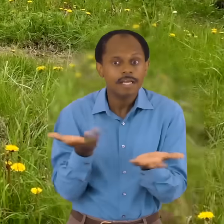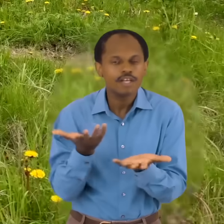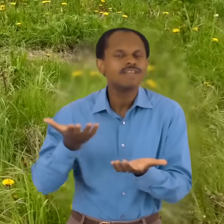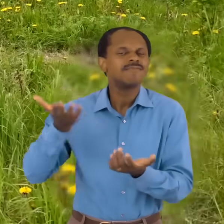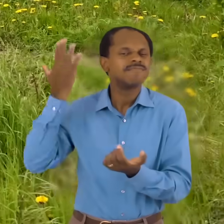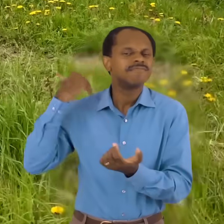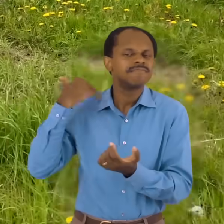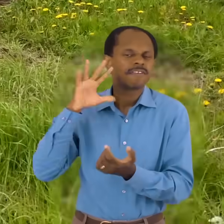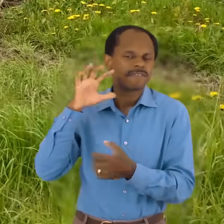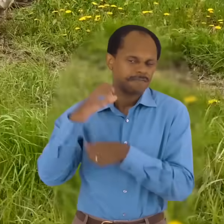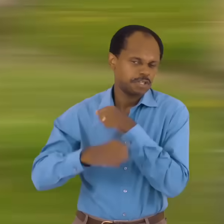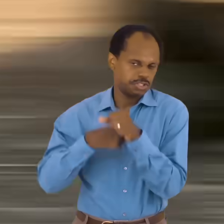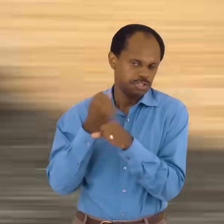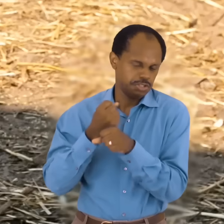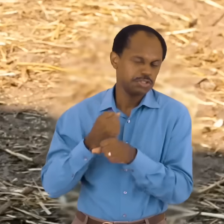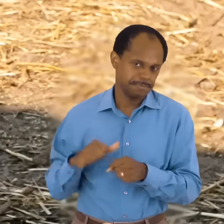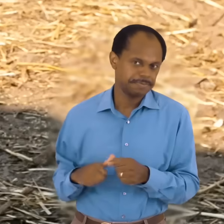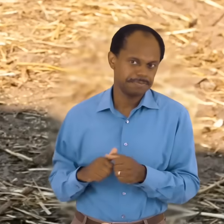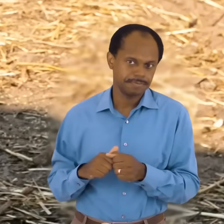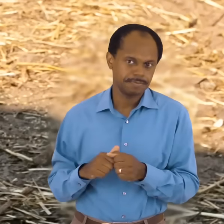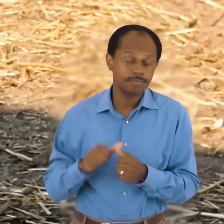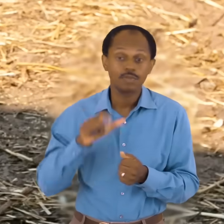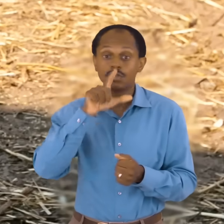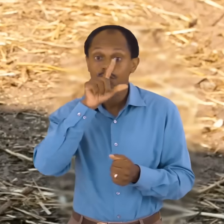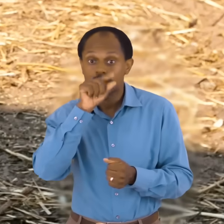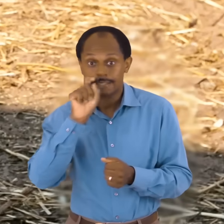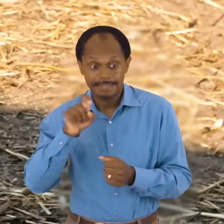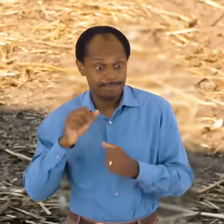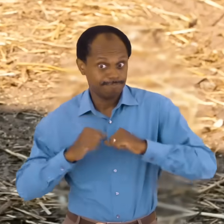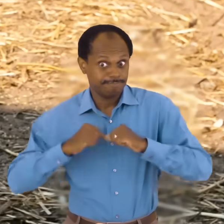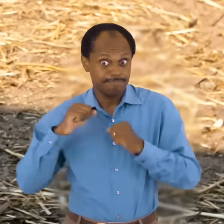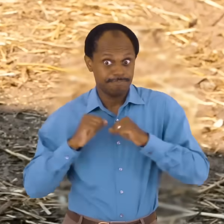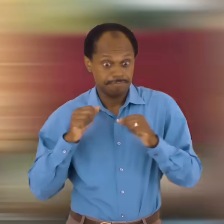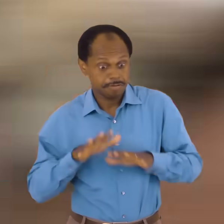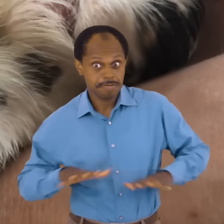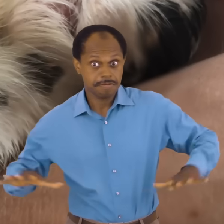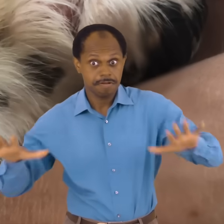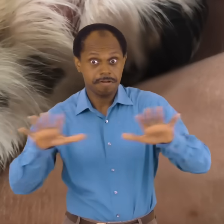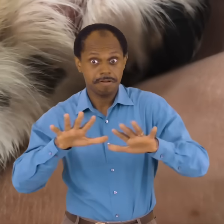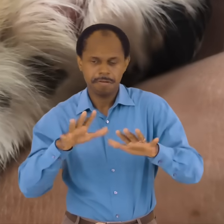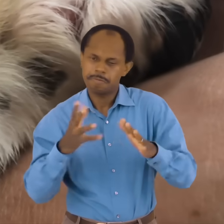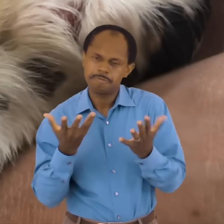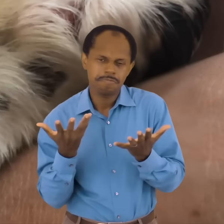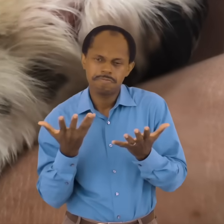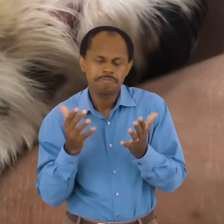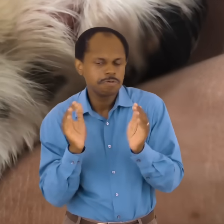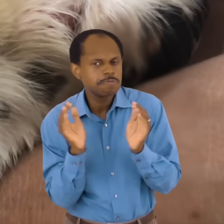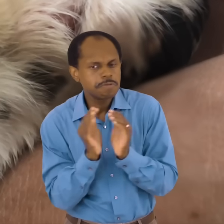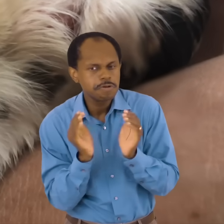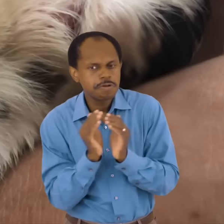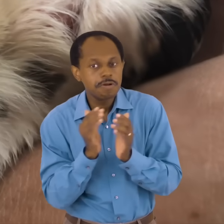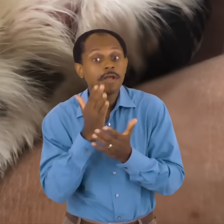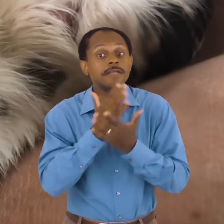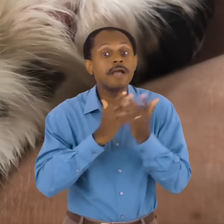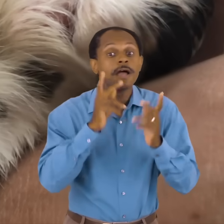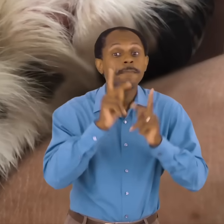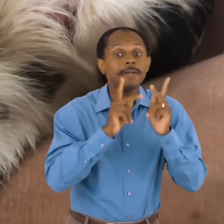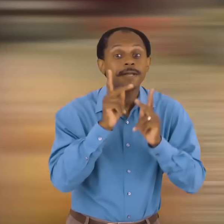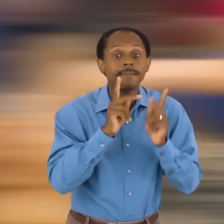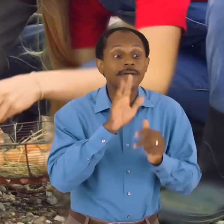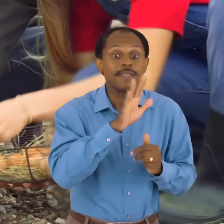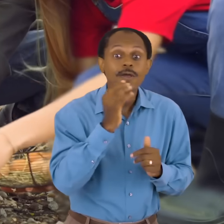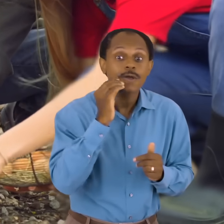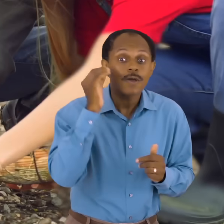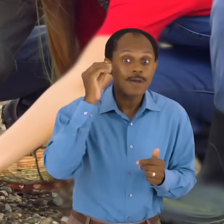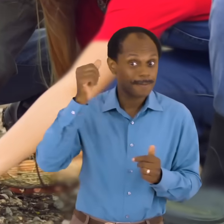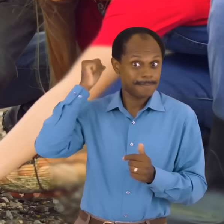cows chickens do not need as much space to move around and in some towns people keep chickens in